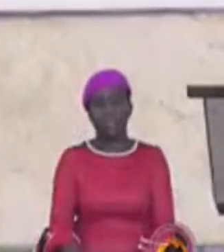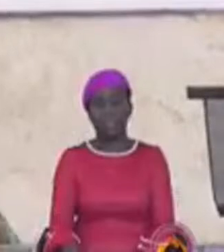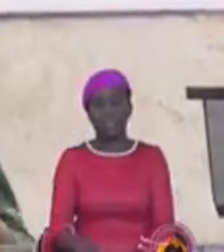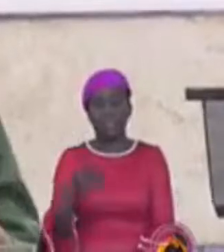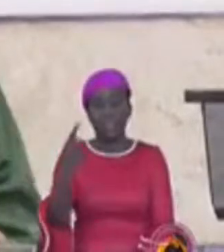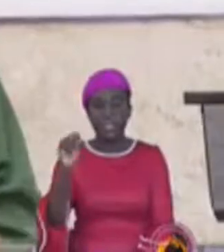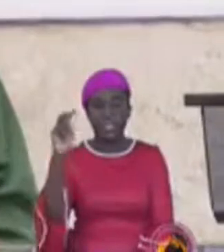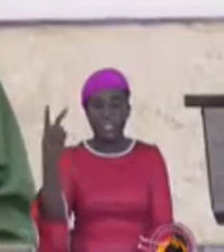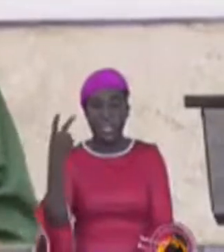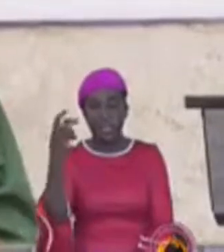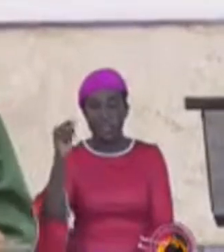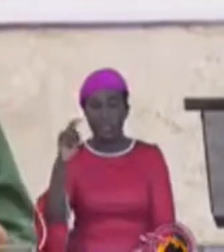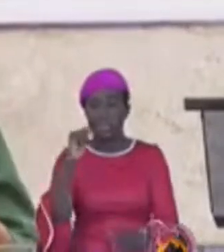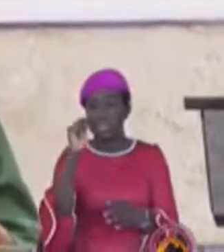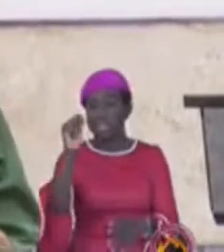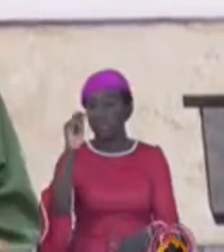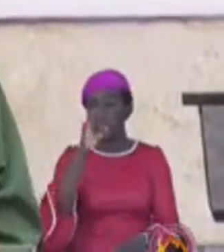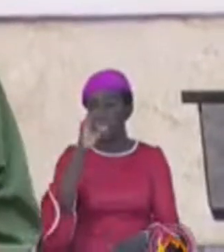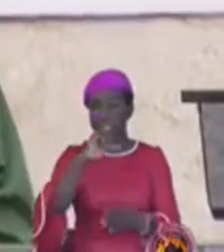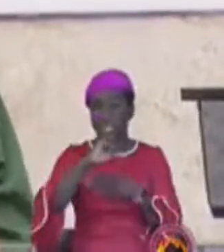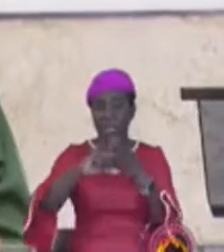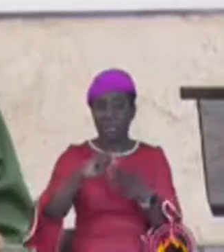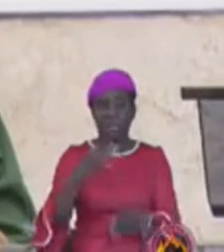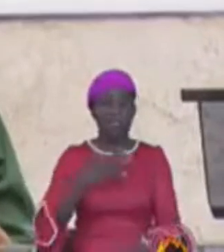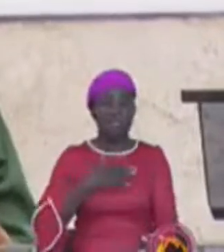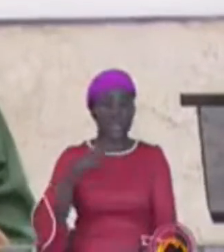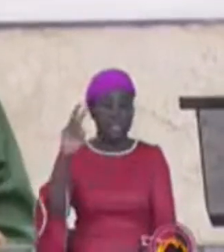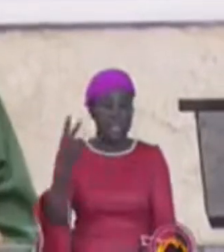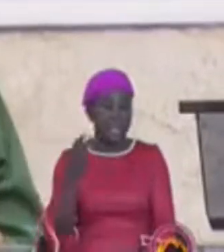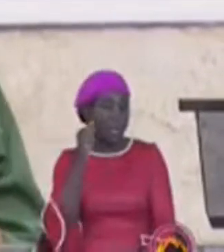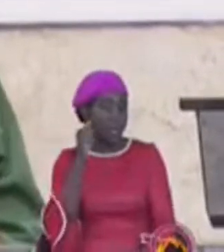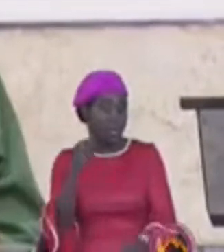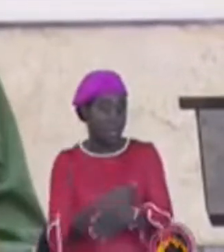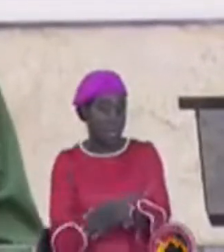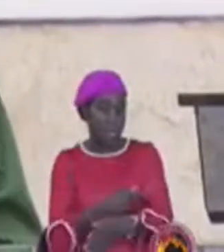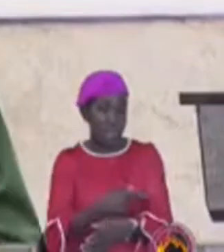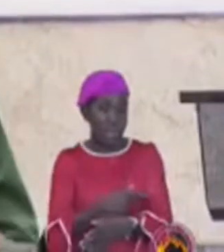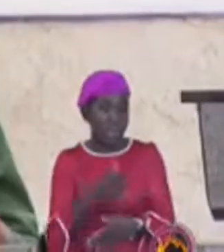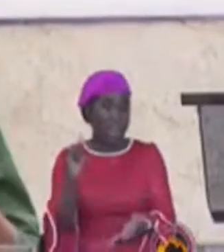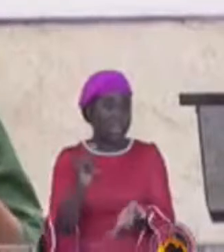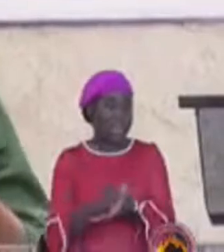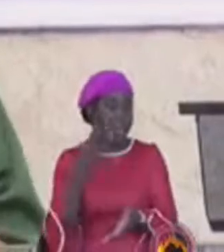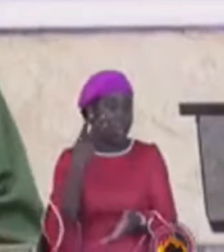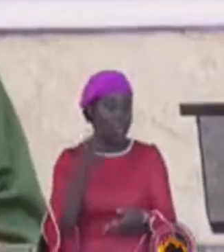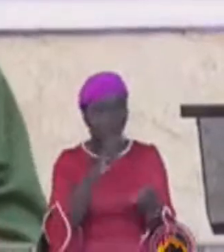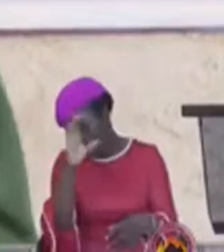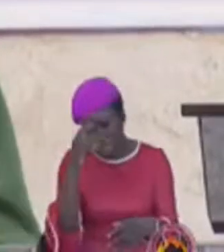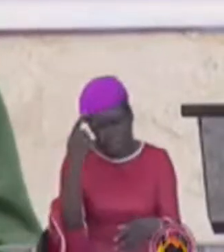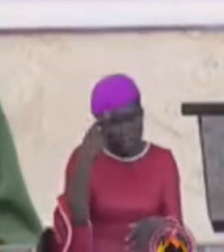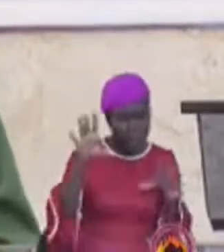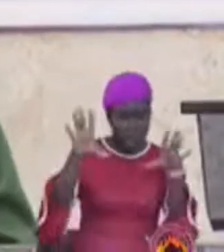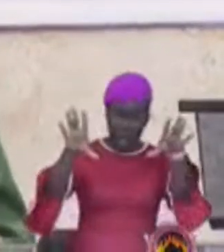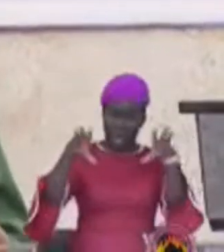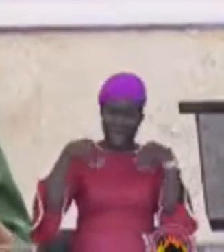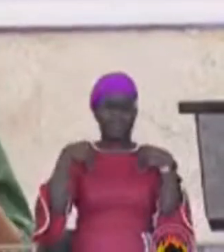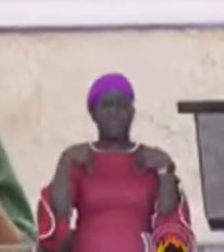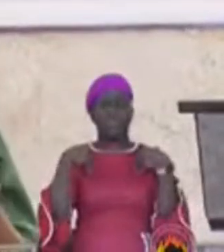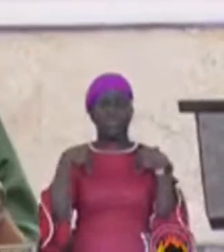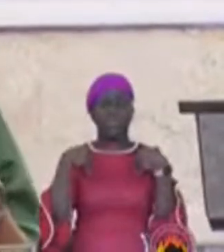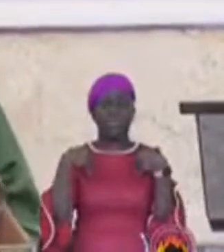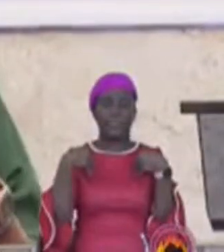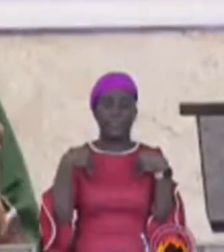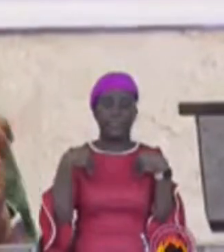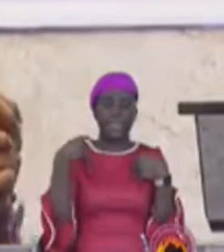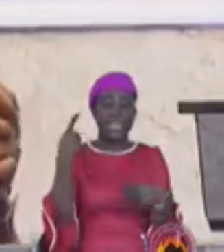my second daughter that was looking for an admission last year. We were just changing her institution to another.